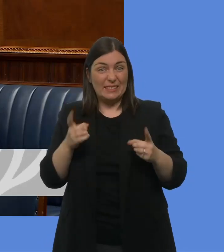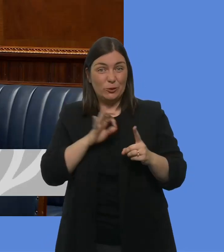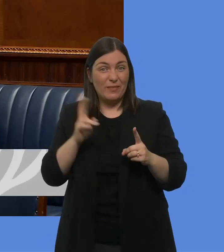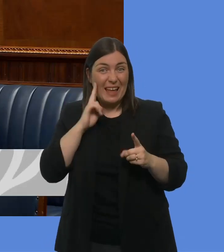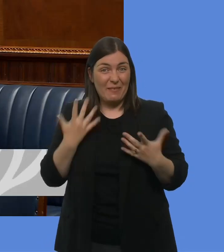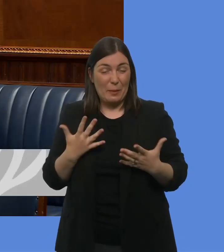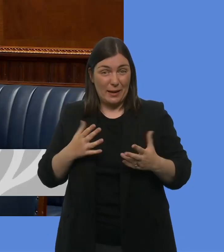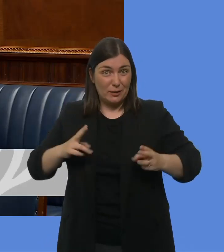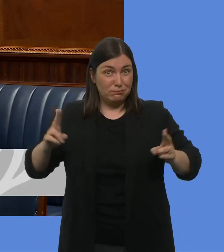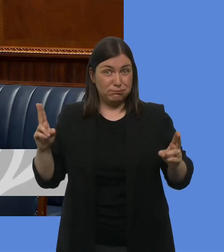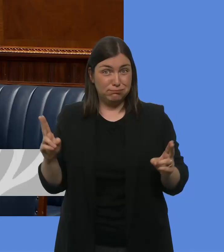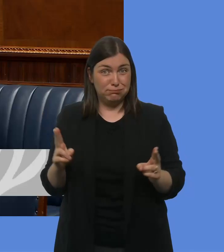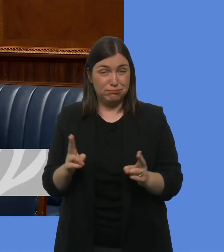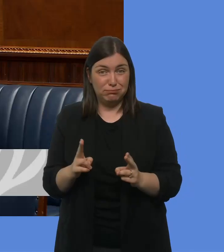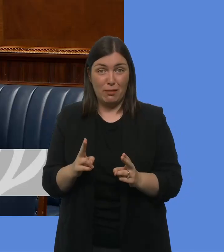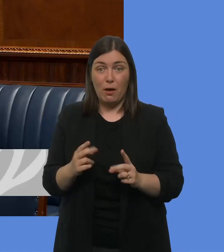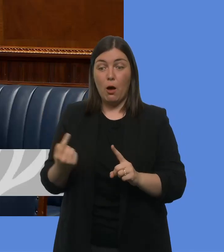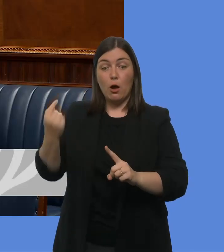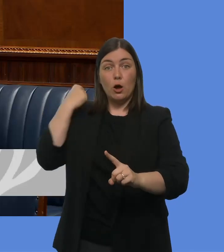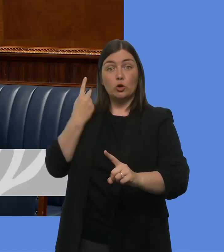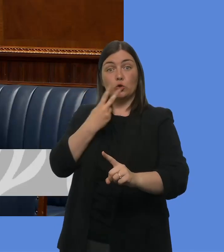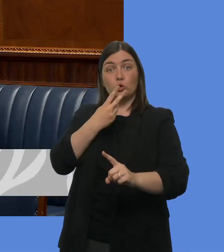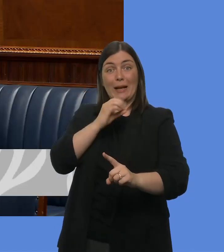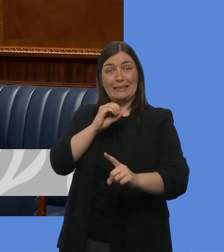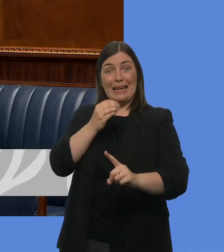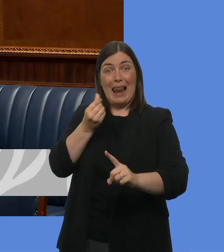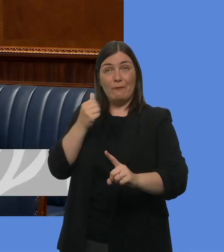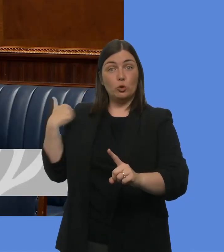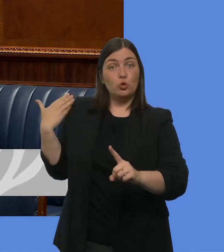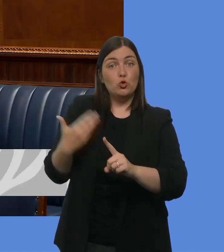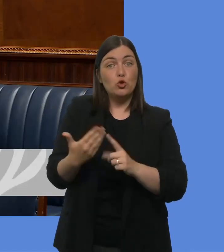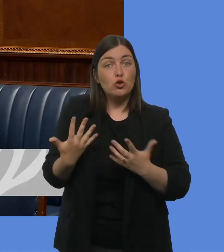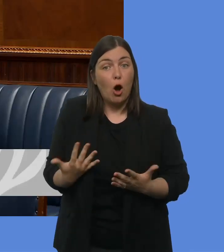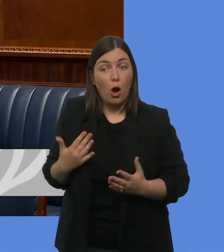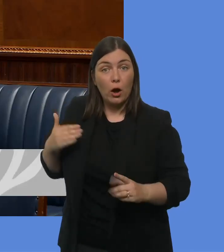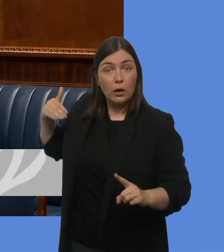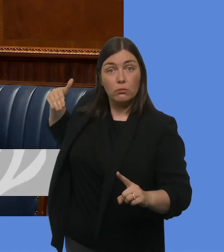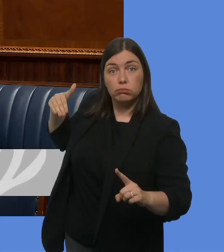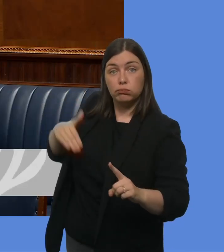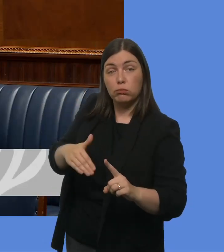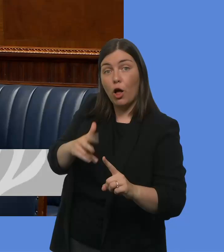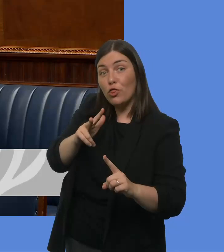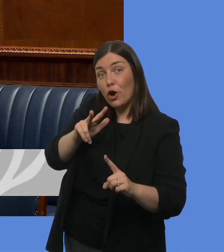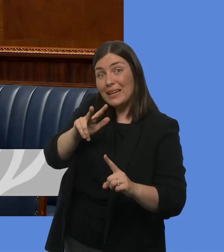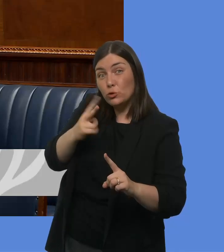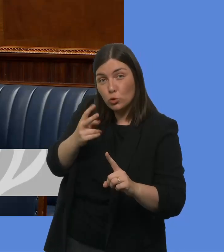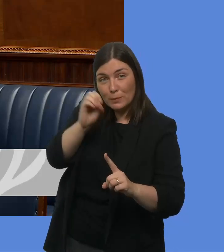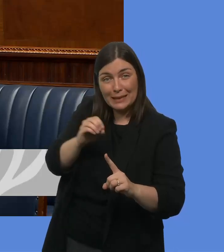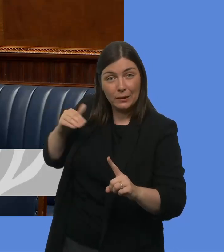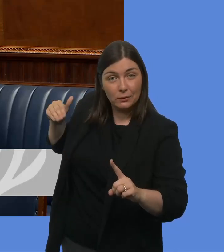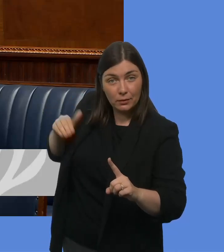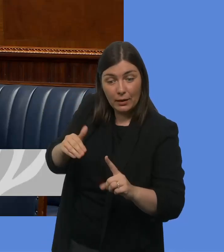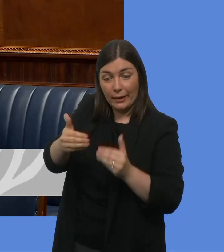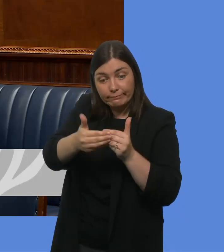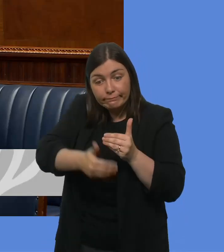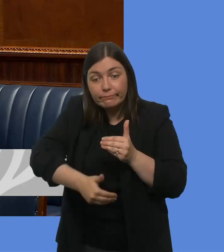region of a 32% decline since 2011, and concerningly, as we look to the future, a potential 30% of those teachers in line to retire